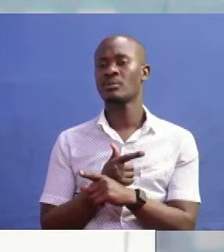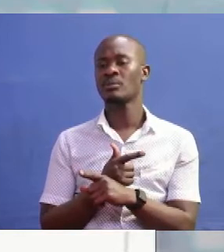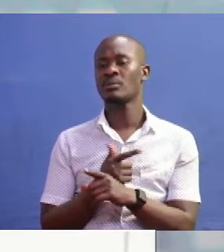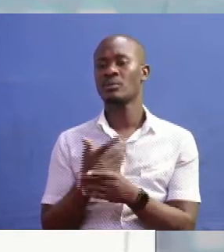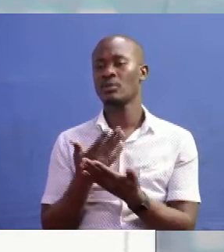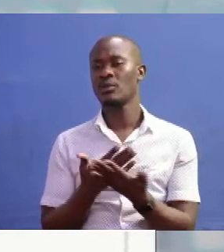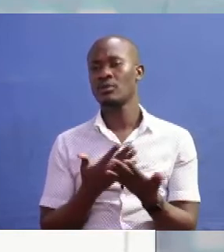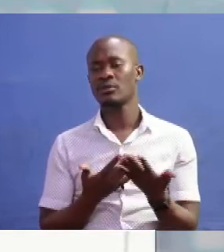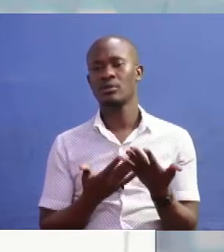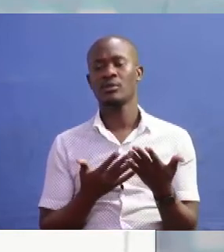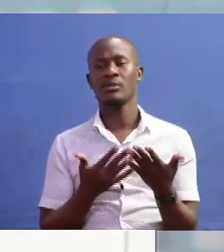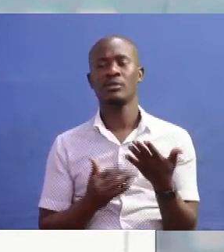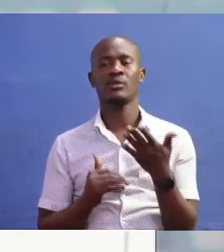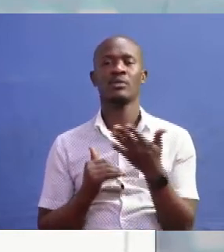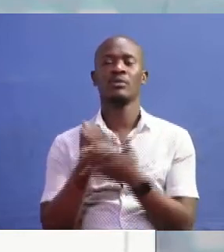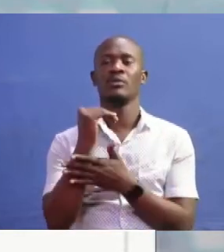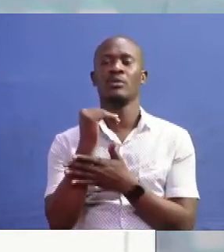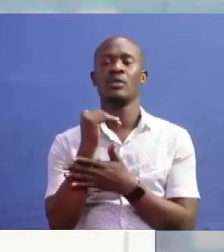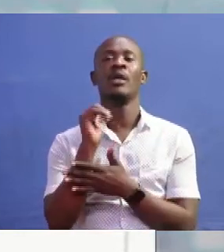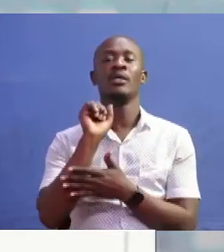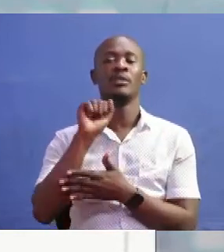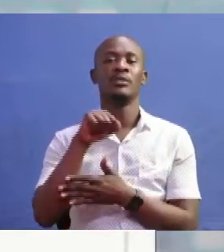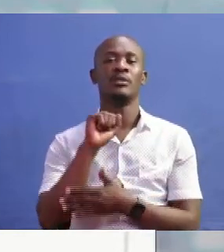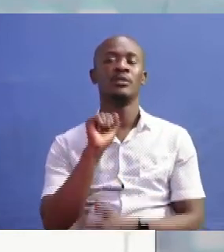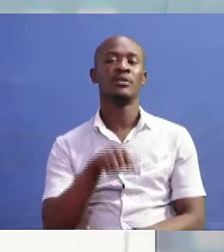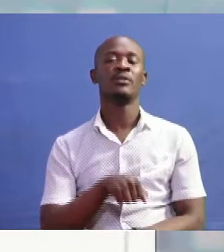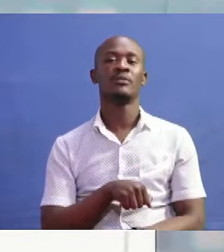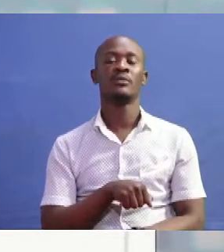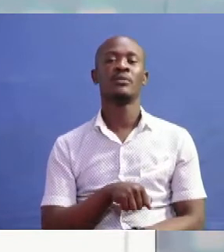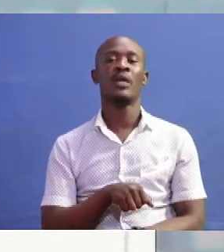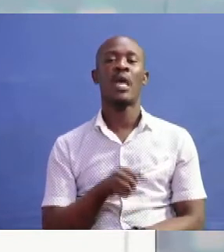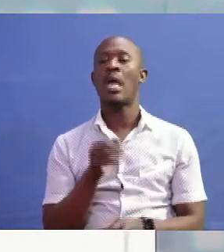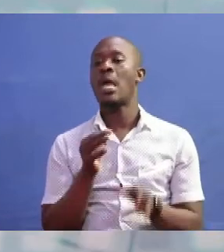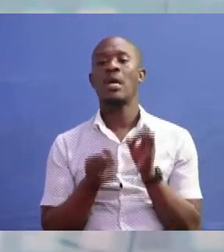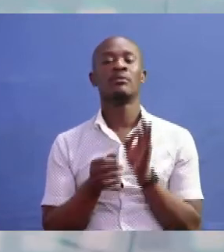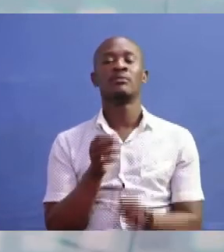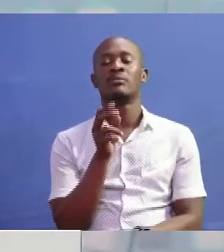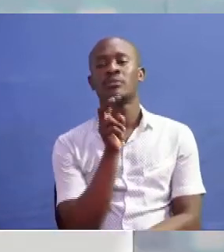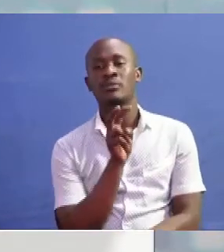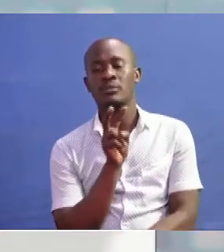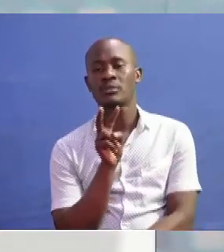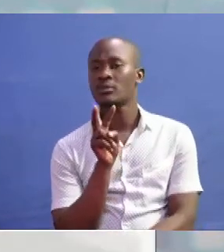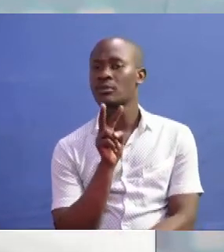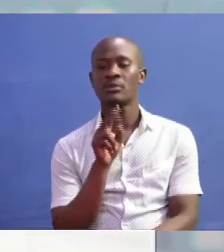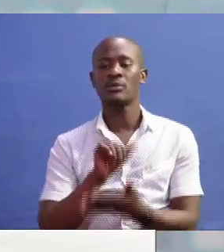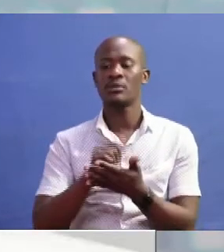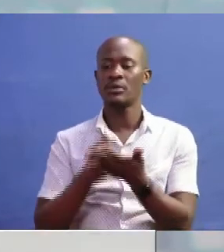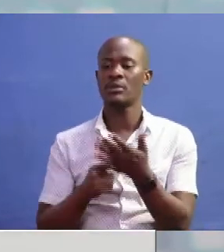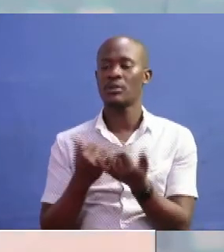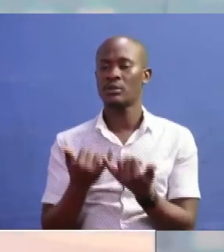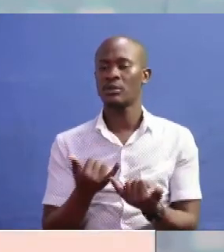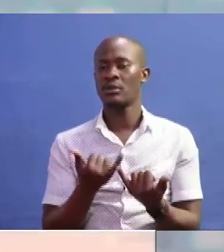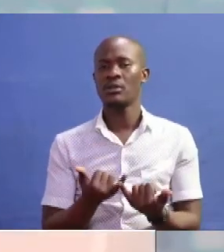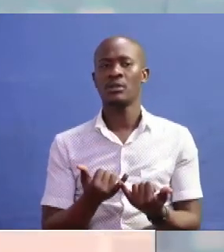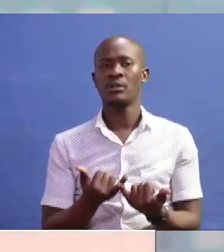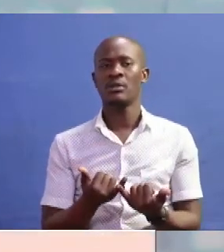products increase. Yes. If you look at the taxes currently,